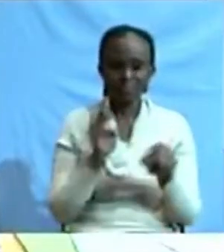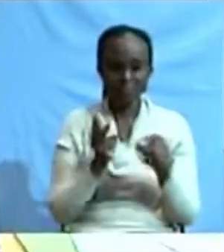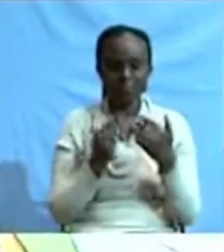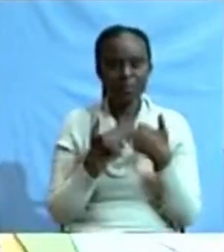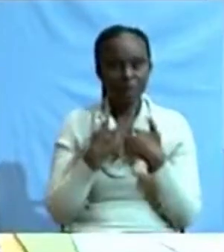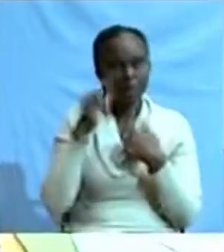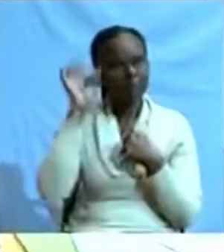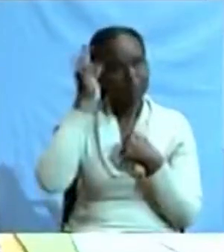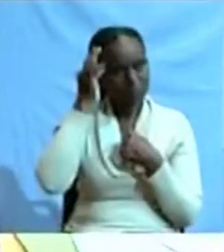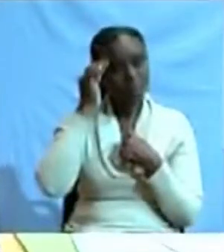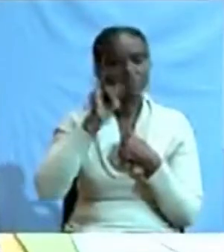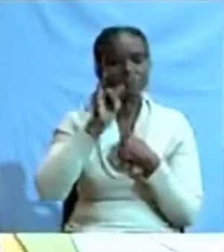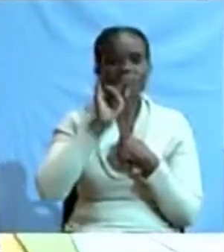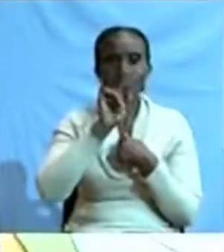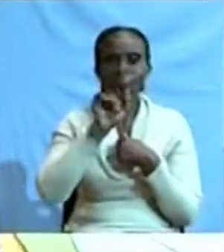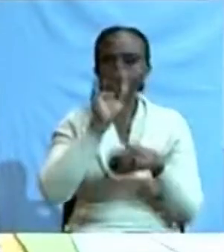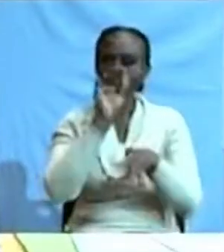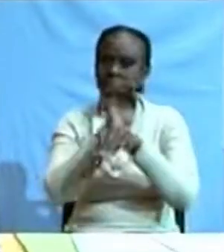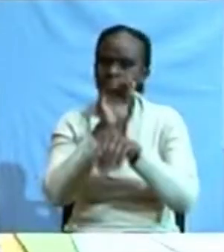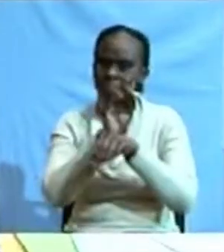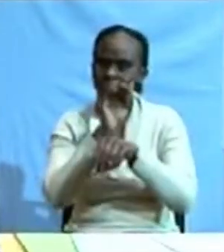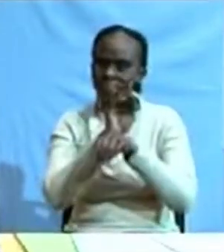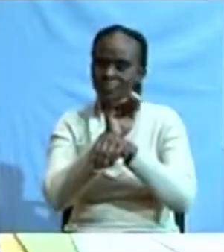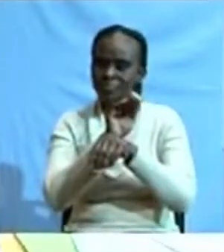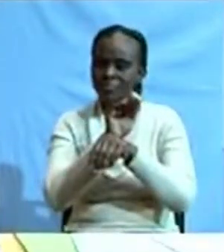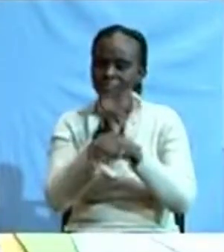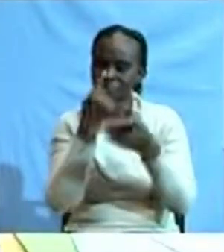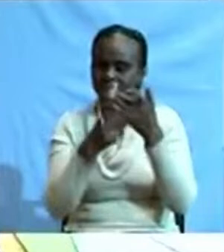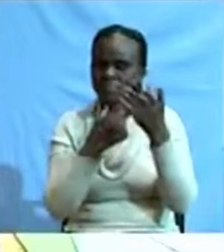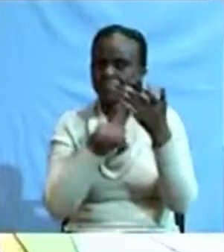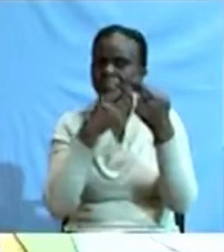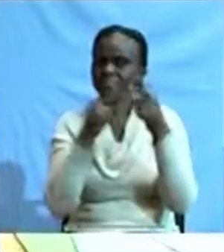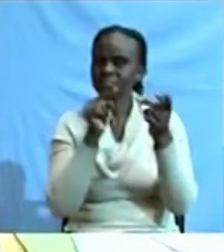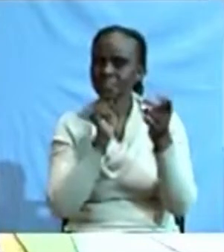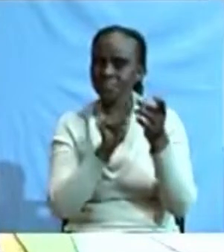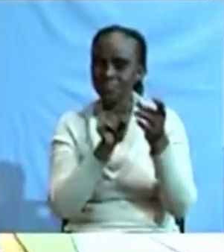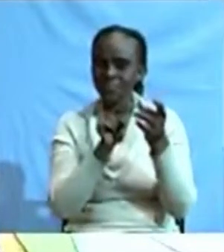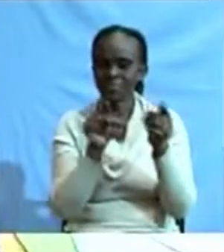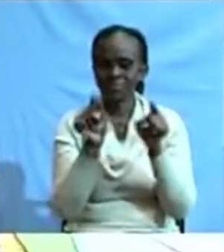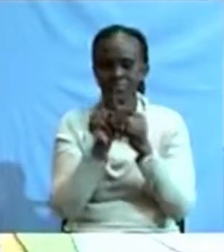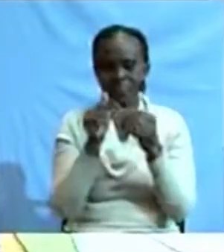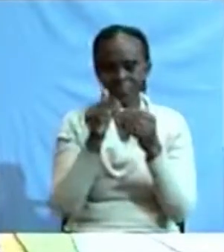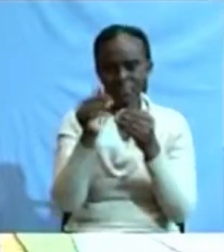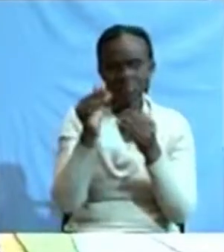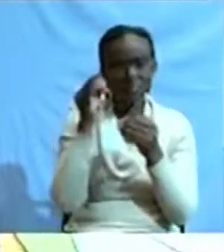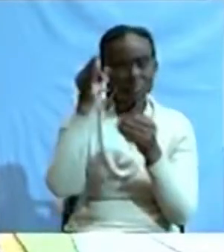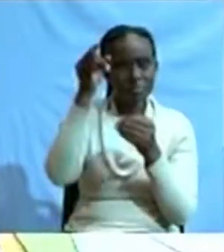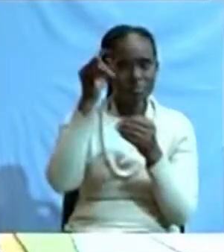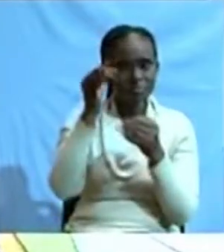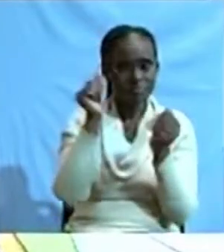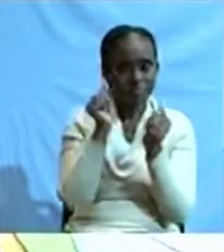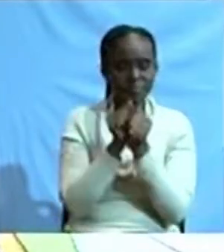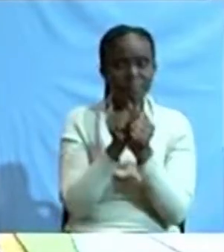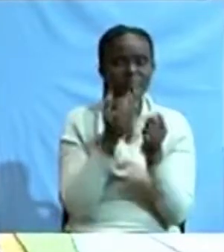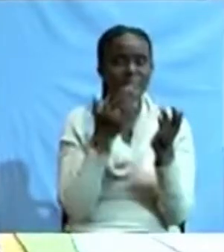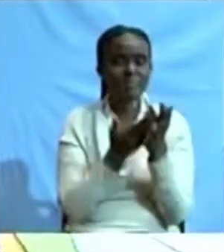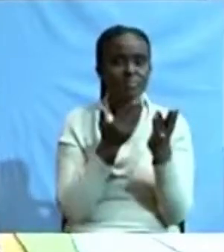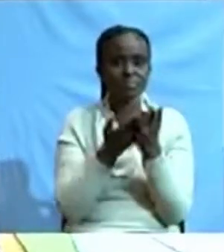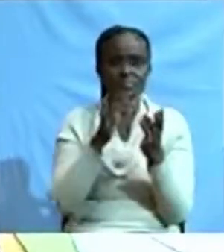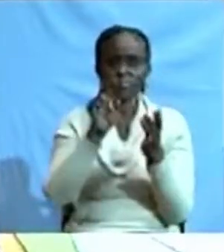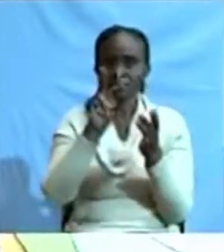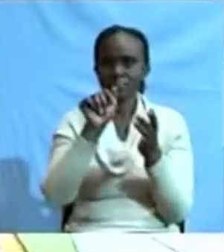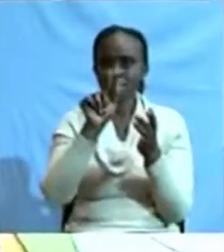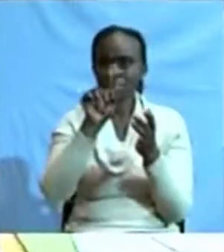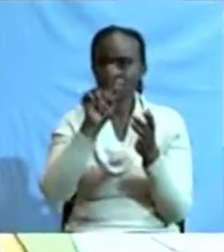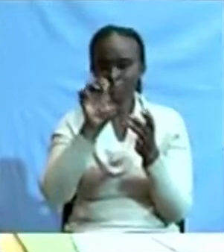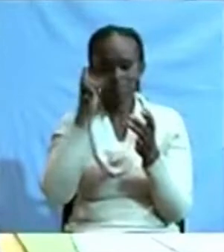taken note the comments that have come, and going forward in terms of the value of